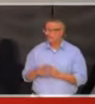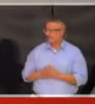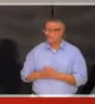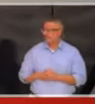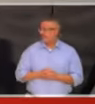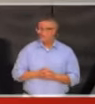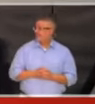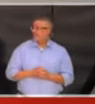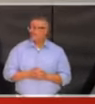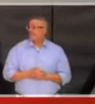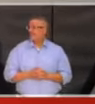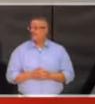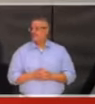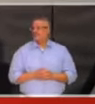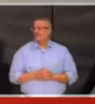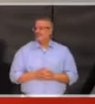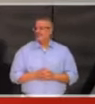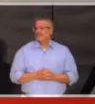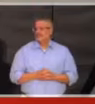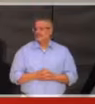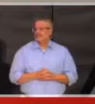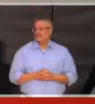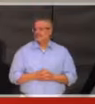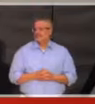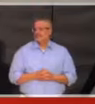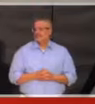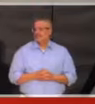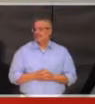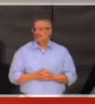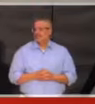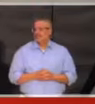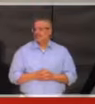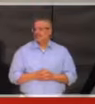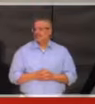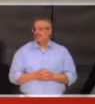can sign this? And we'll move on.